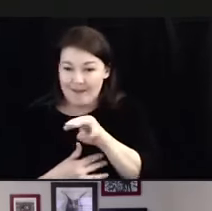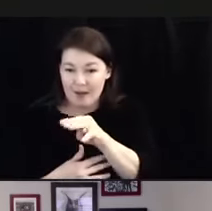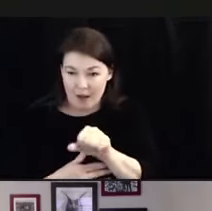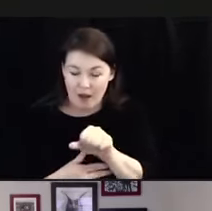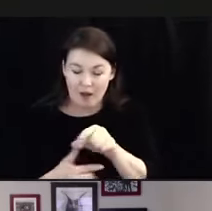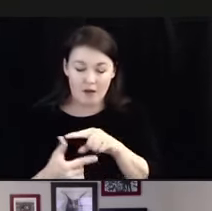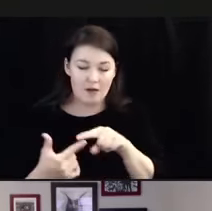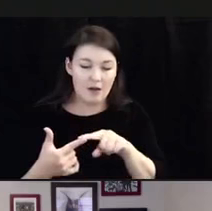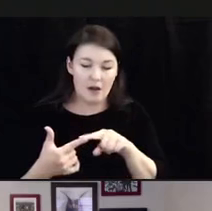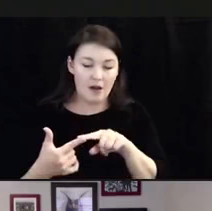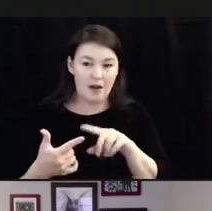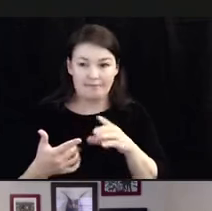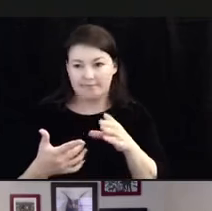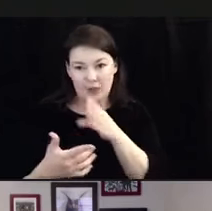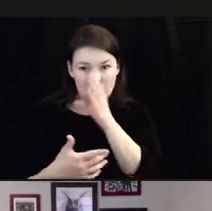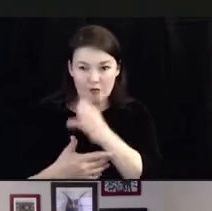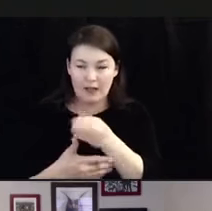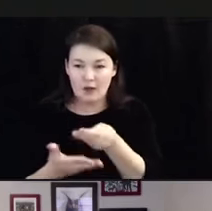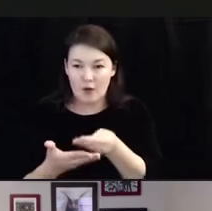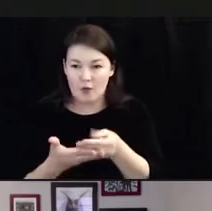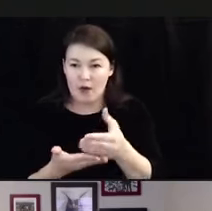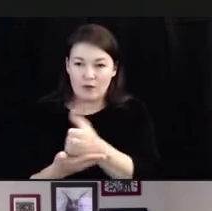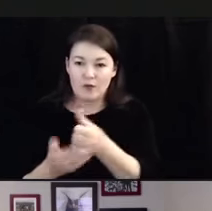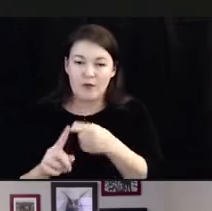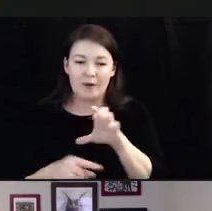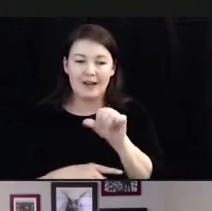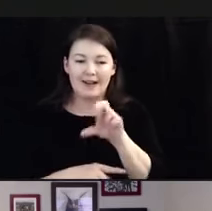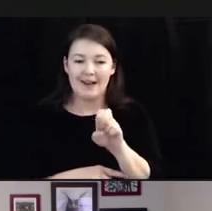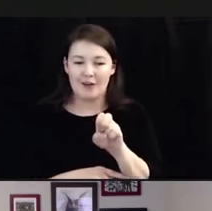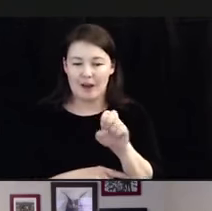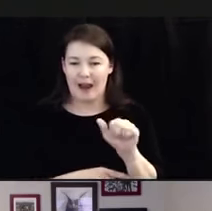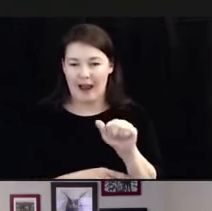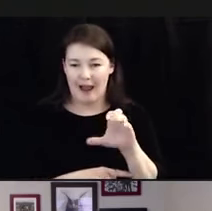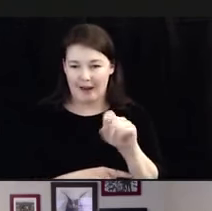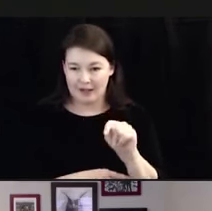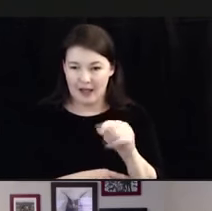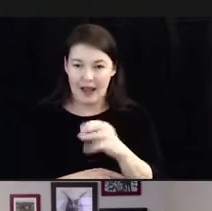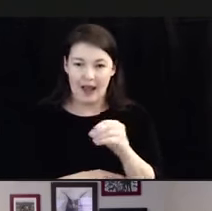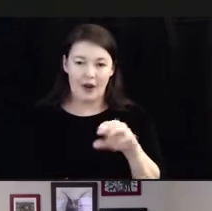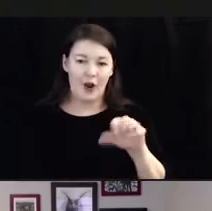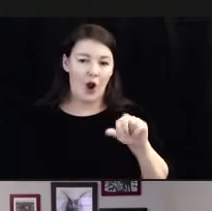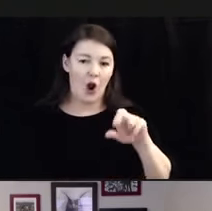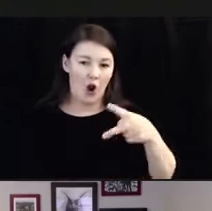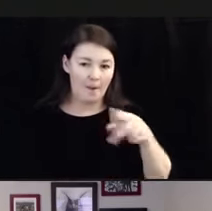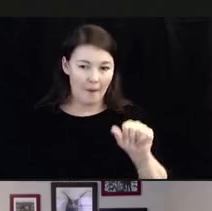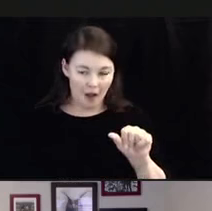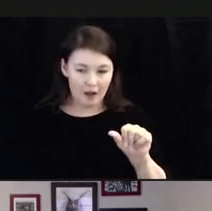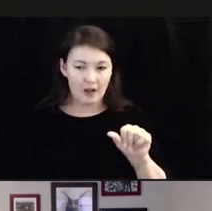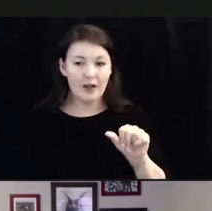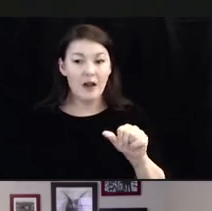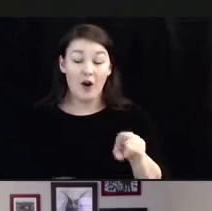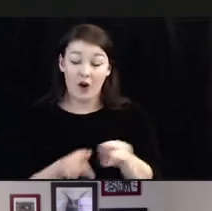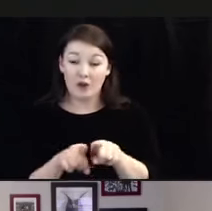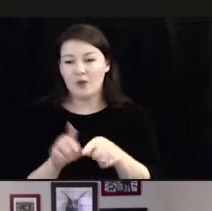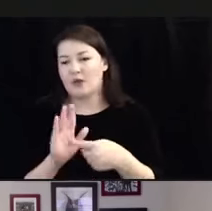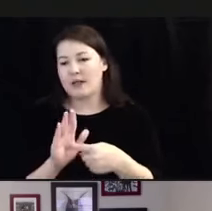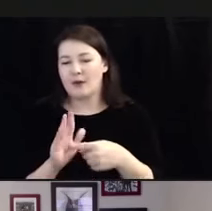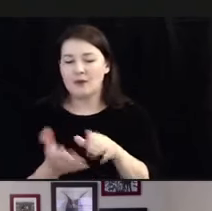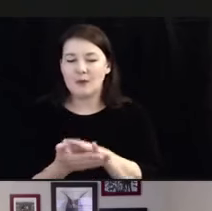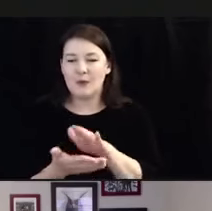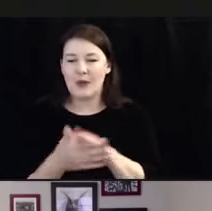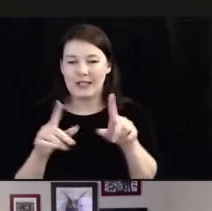revenues in the CARES Act and ARPA. For instance, the school testing program is a dedicated revenue